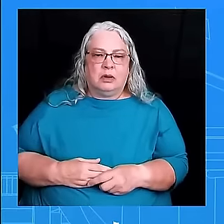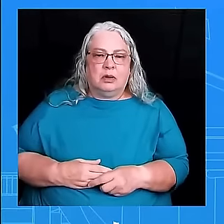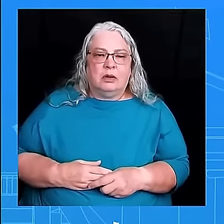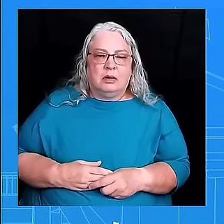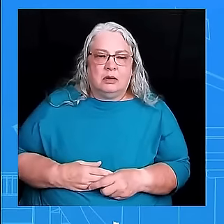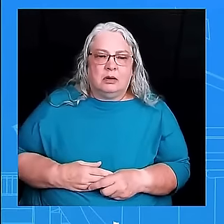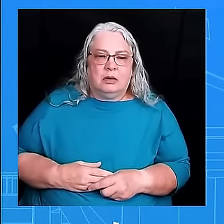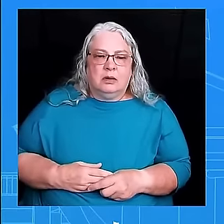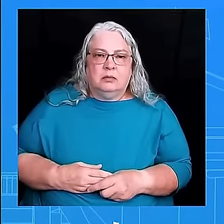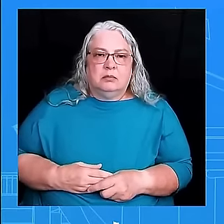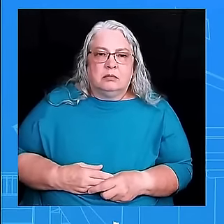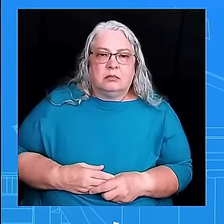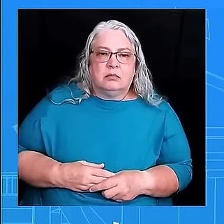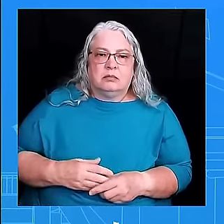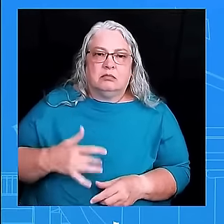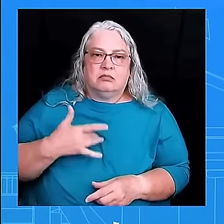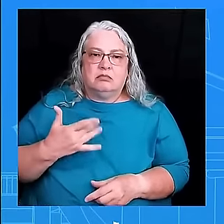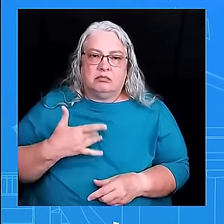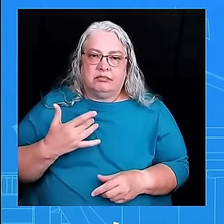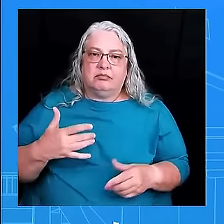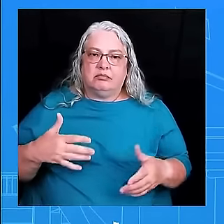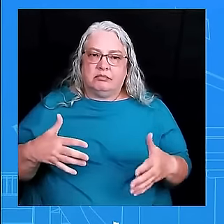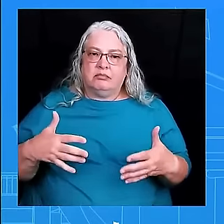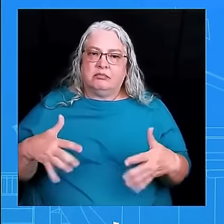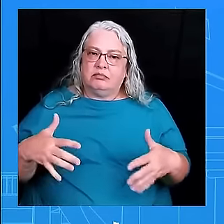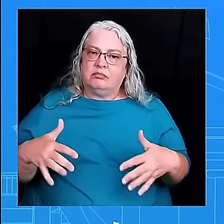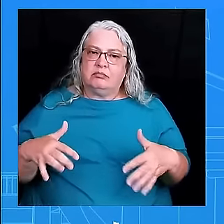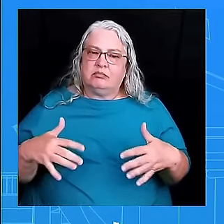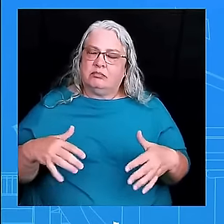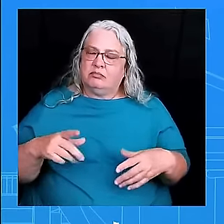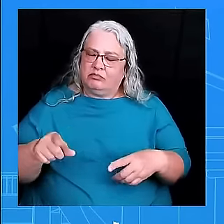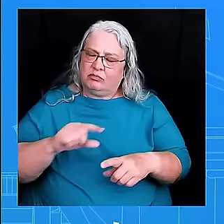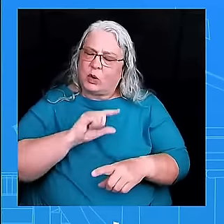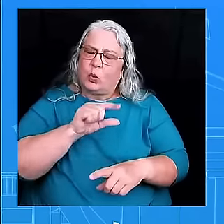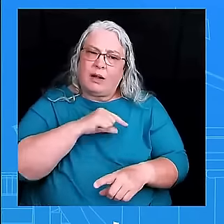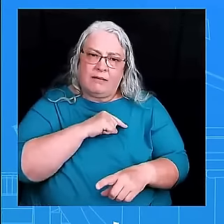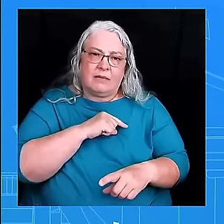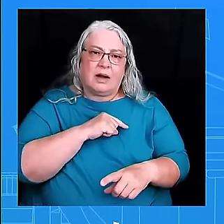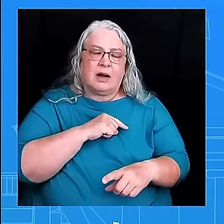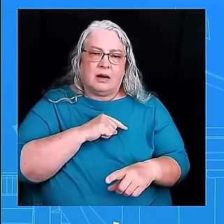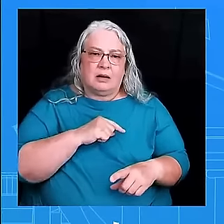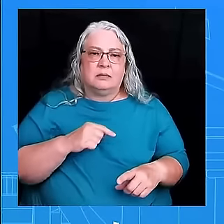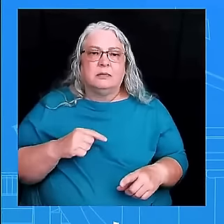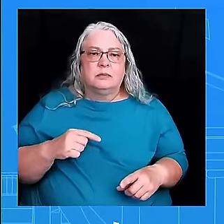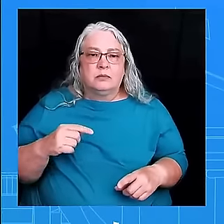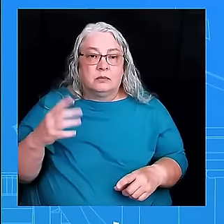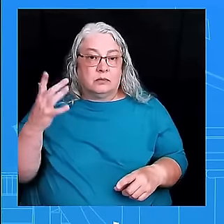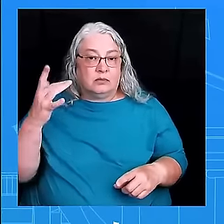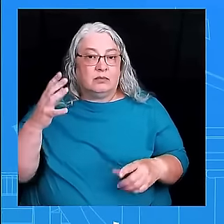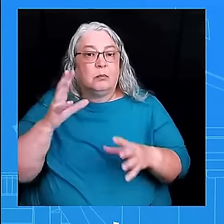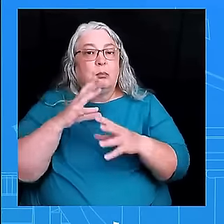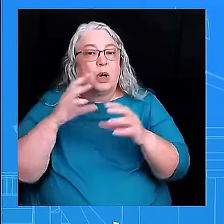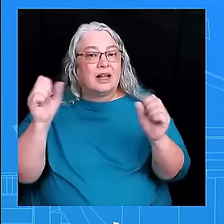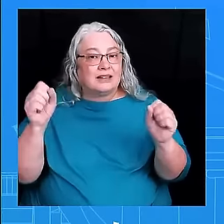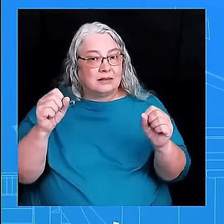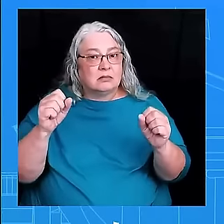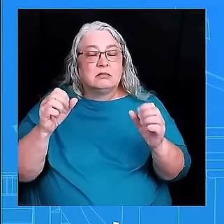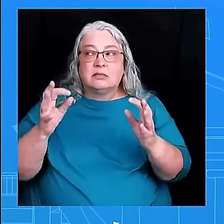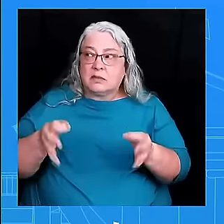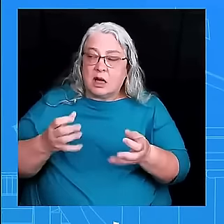qualified. That's why the president endorsed her. That's why she is, certainly a partner to him, but